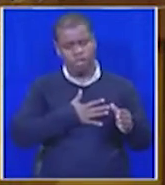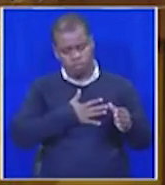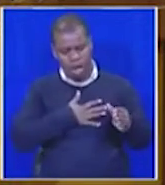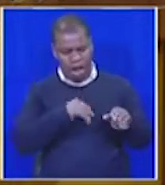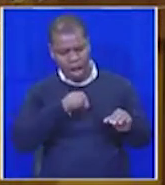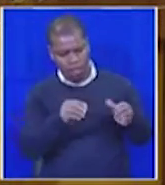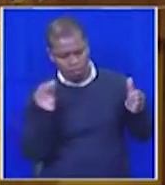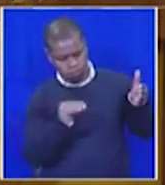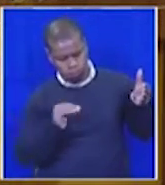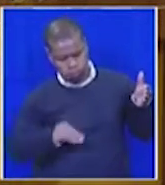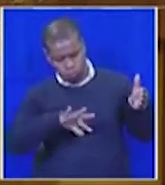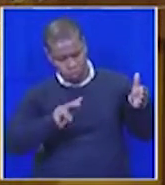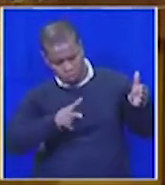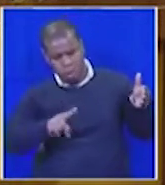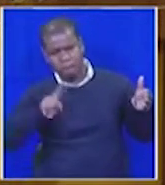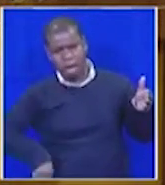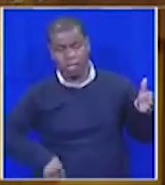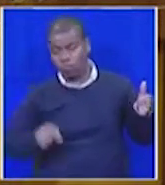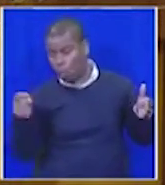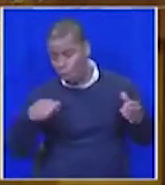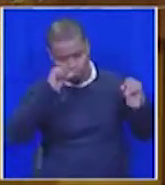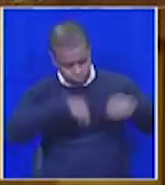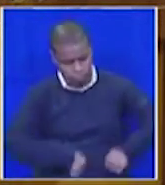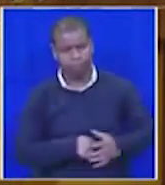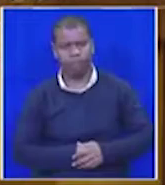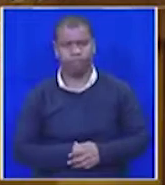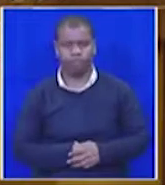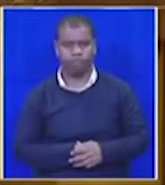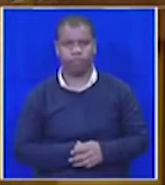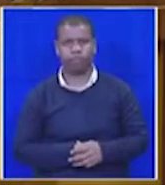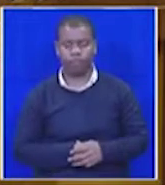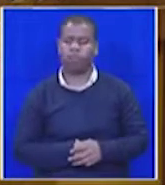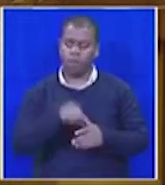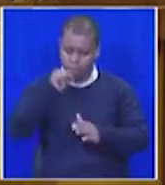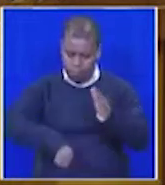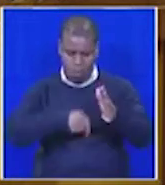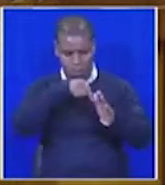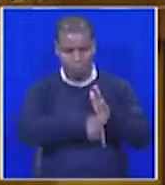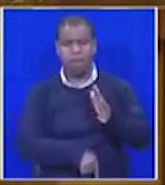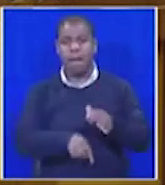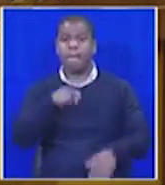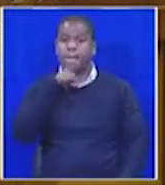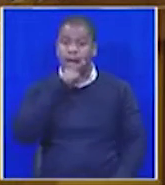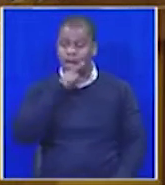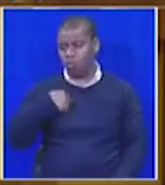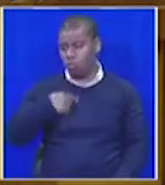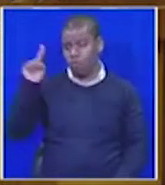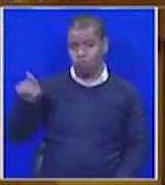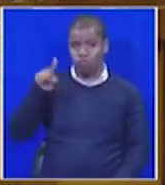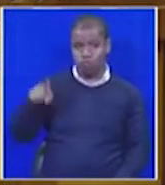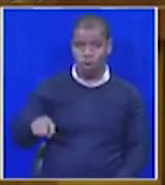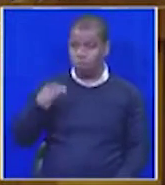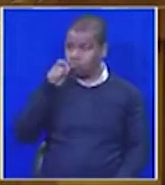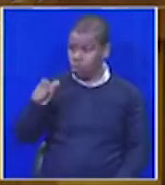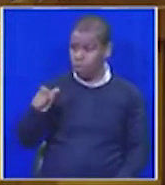should be tightened up, and all of our amendments were agreed to. So much for the bill. However, it would be wrong of me not to comment